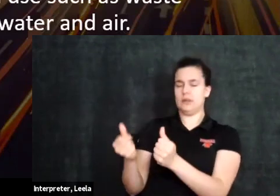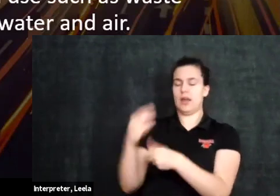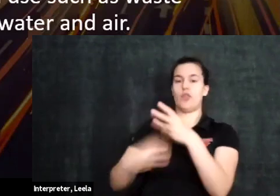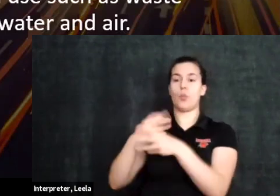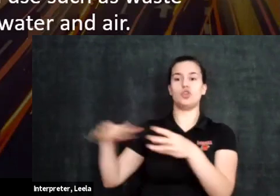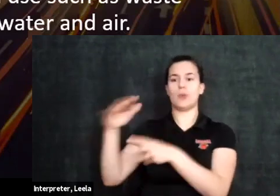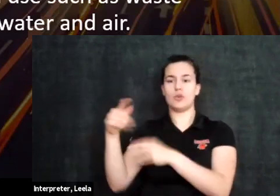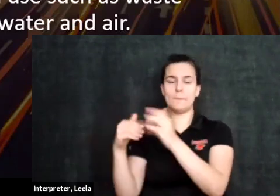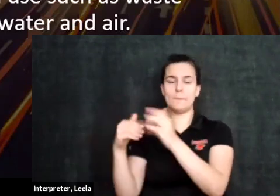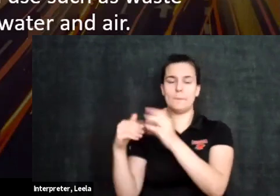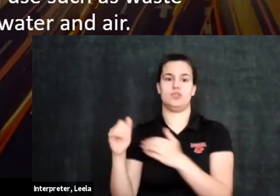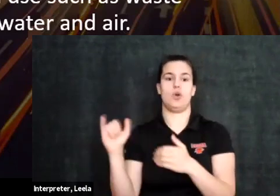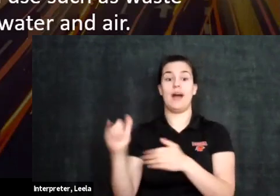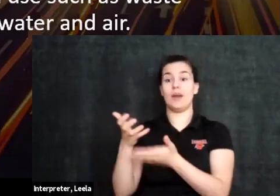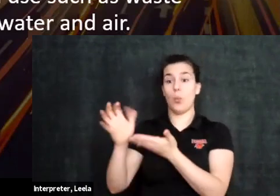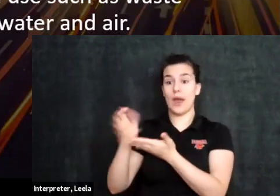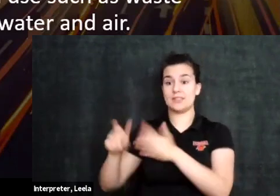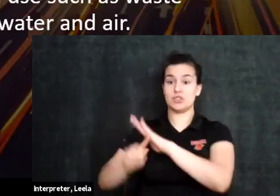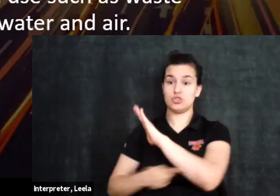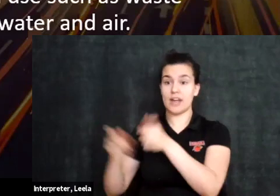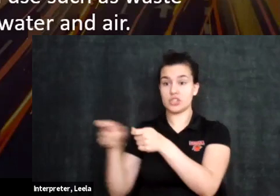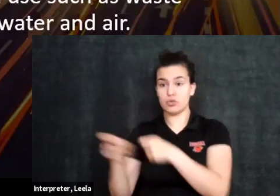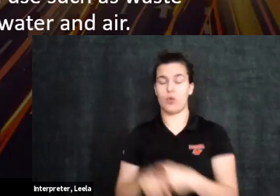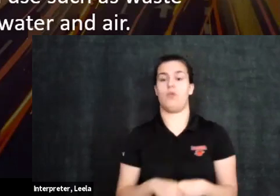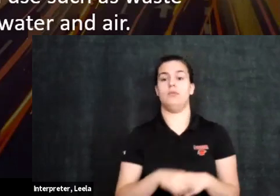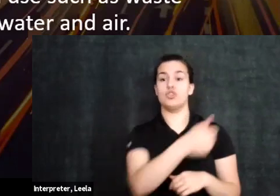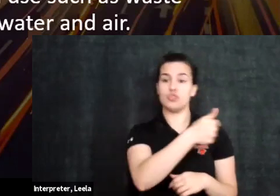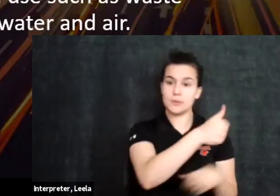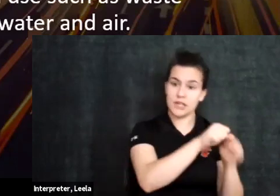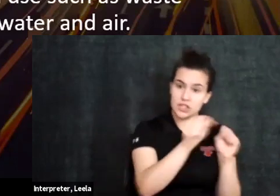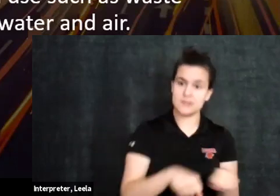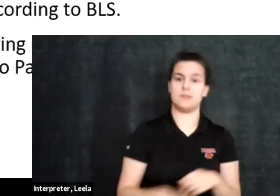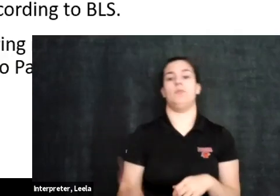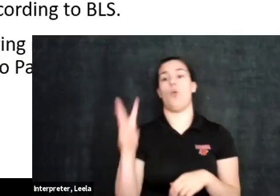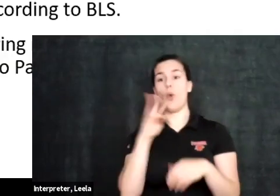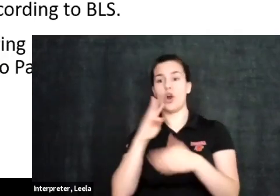control, stormwater management, transportation systems, and clean water and air.